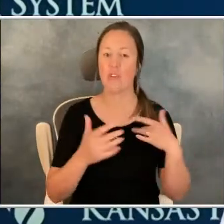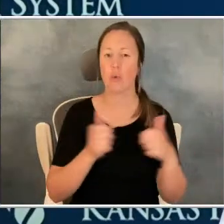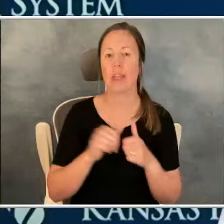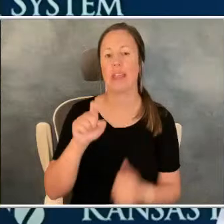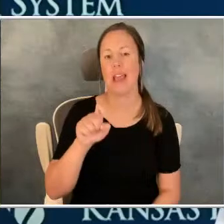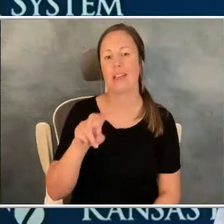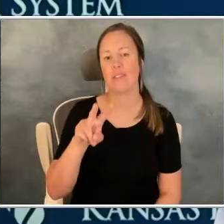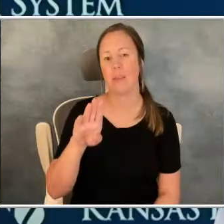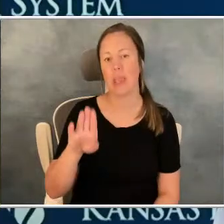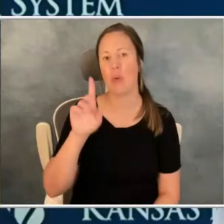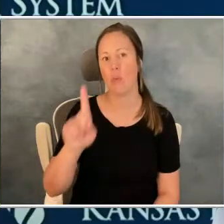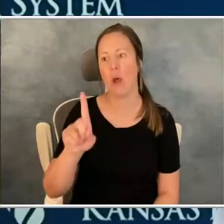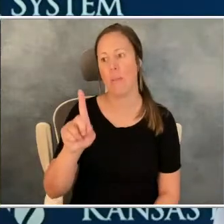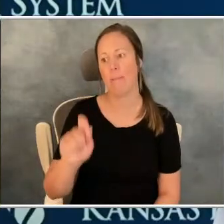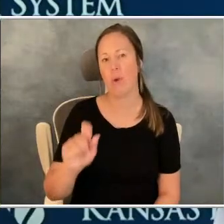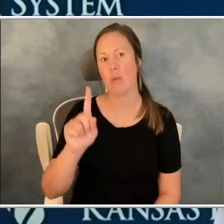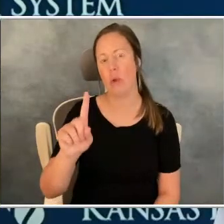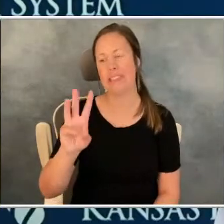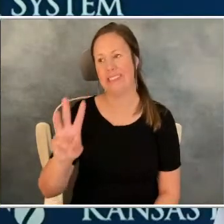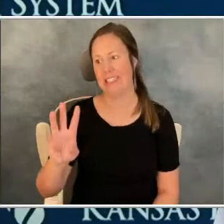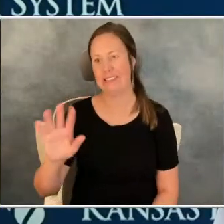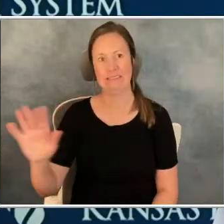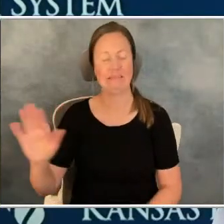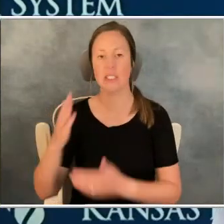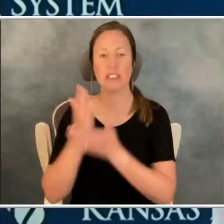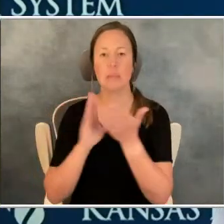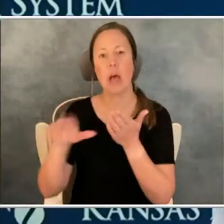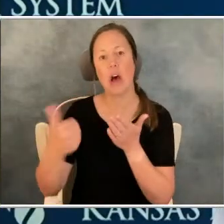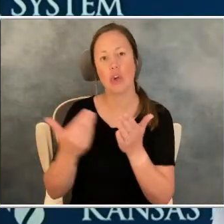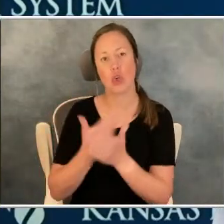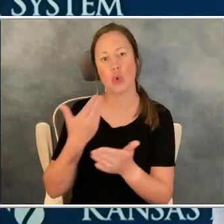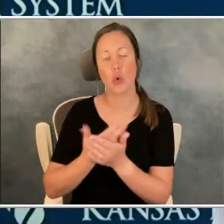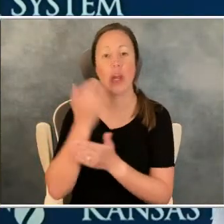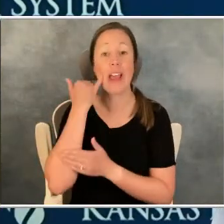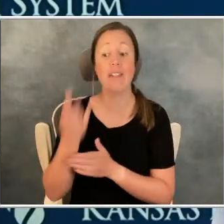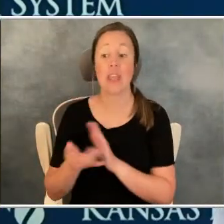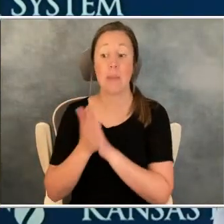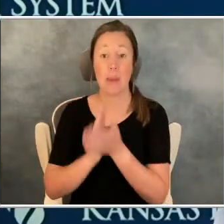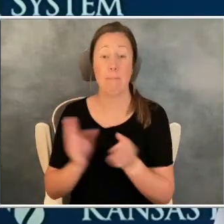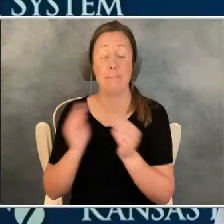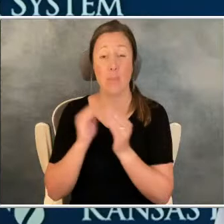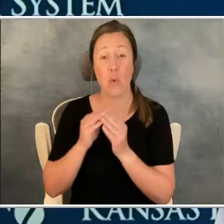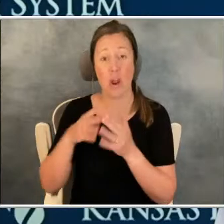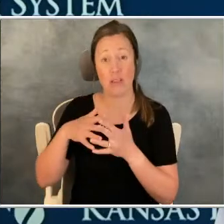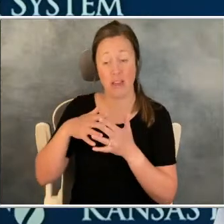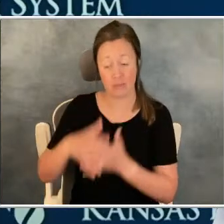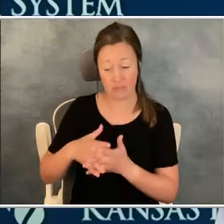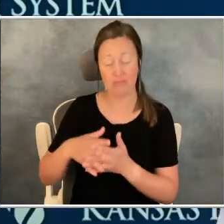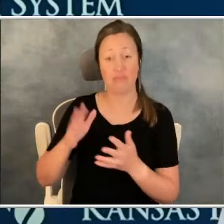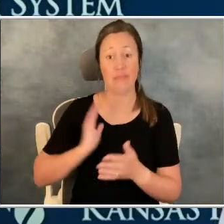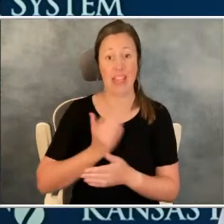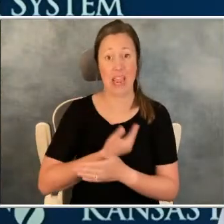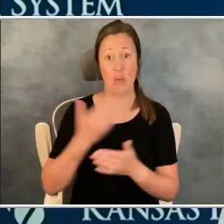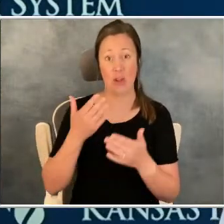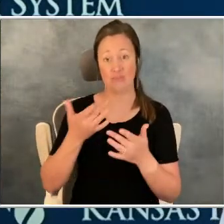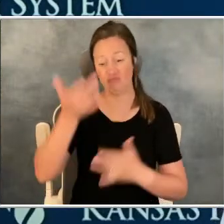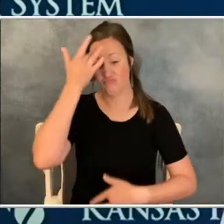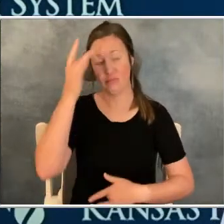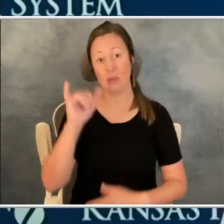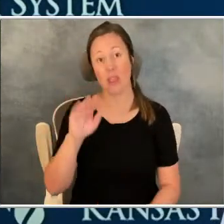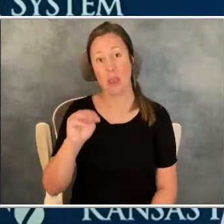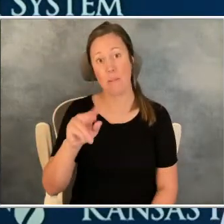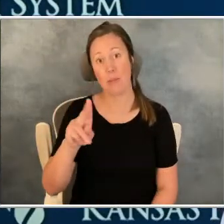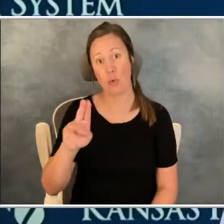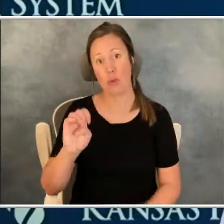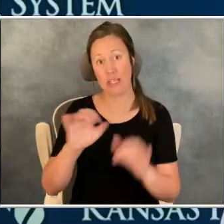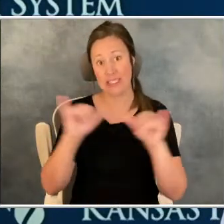new variants is that if they do become a little more immunoevasive, meaning they evade our immune systems a little easier, then what happens is the